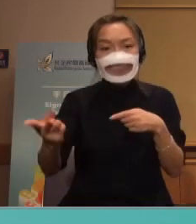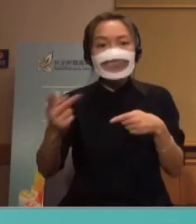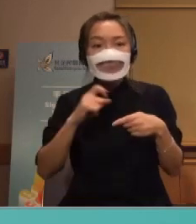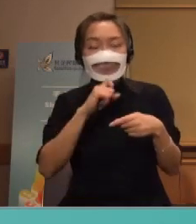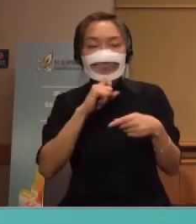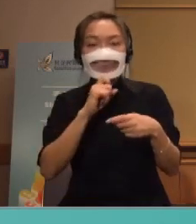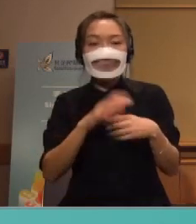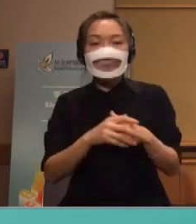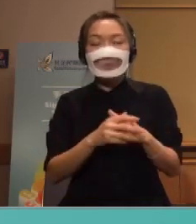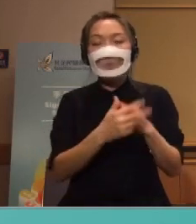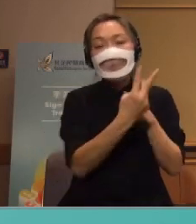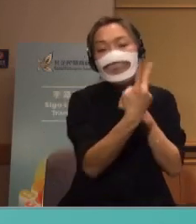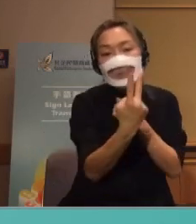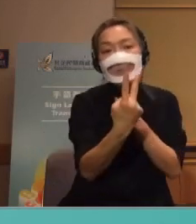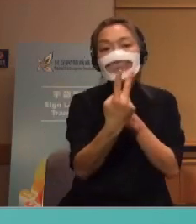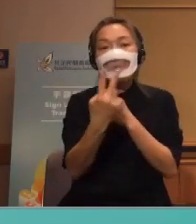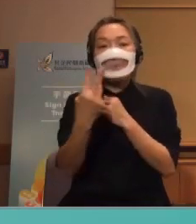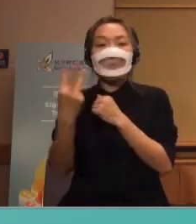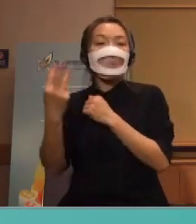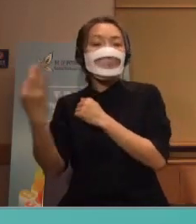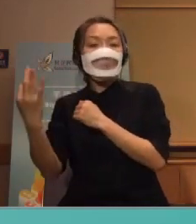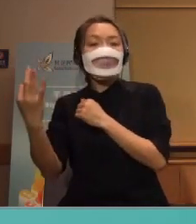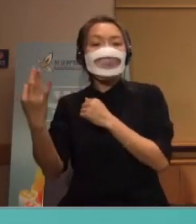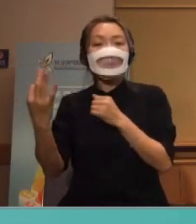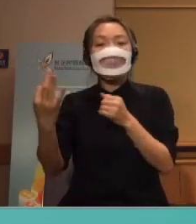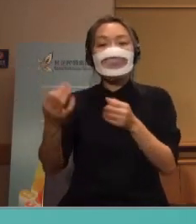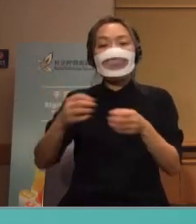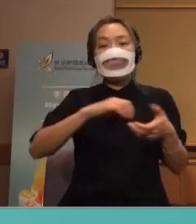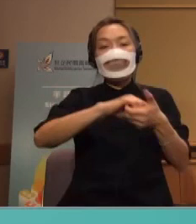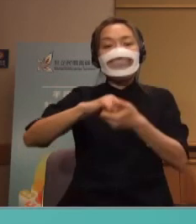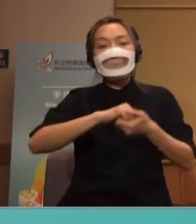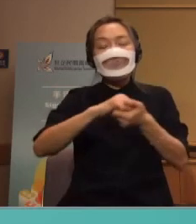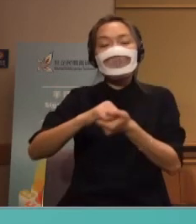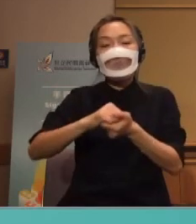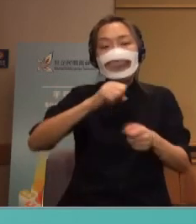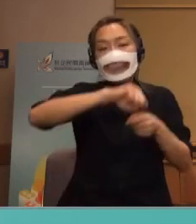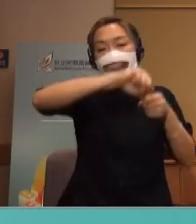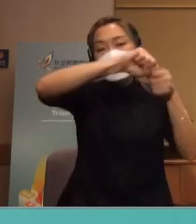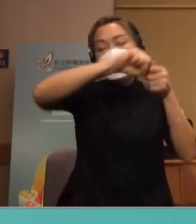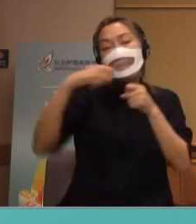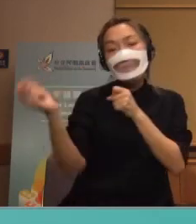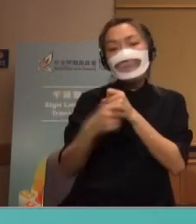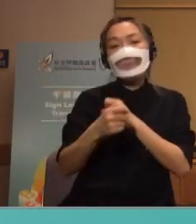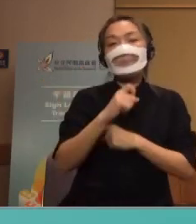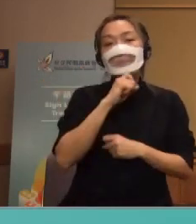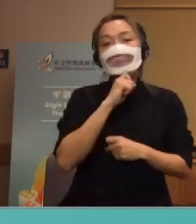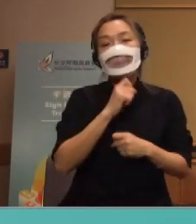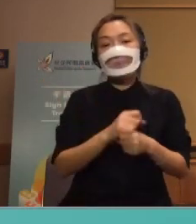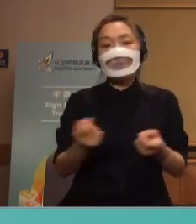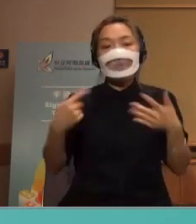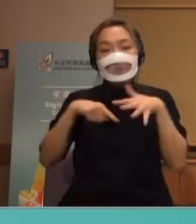Web2, Web3, and I hope we can engage more mainstream people to get into Web3 in this way.